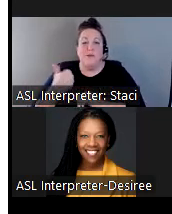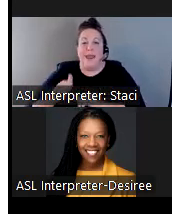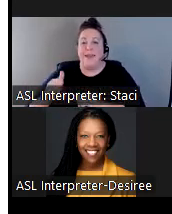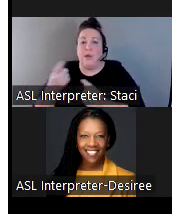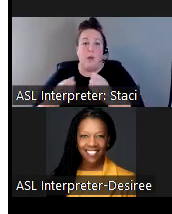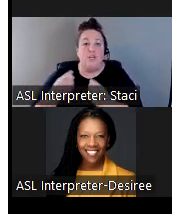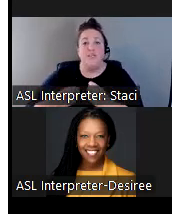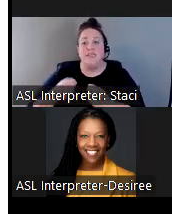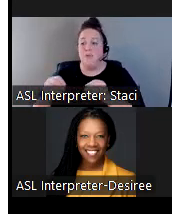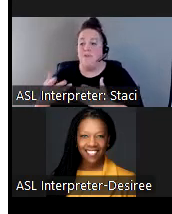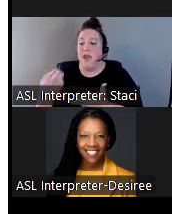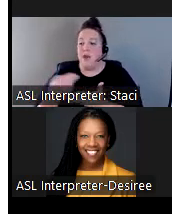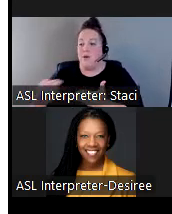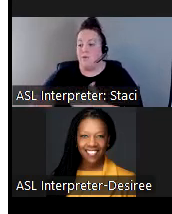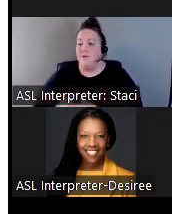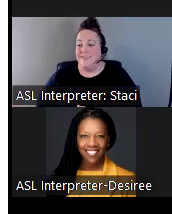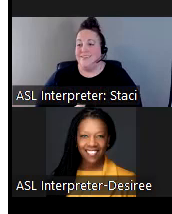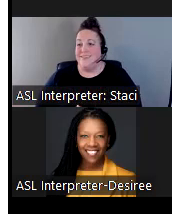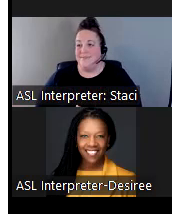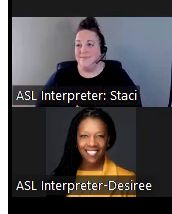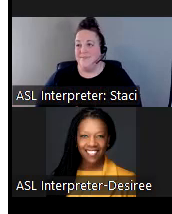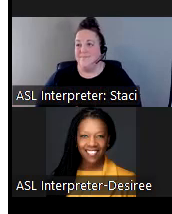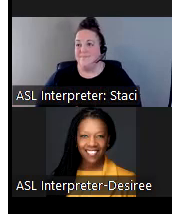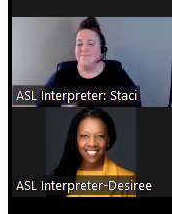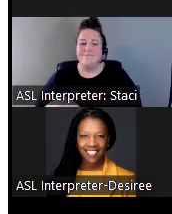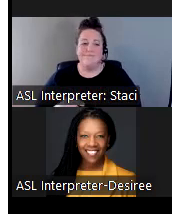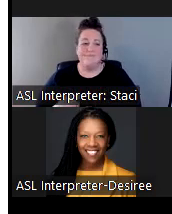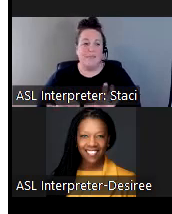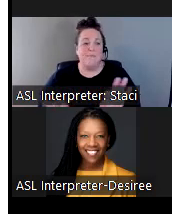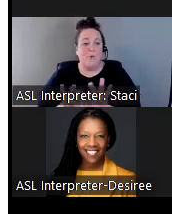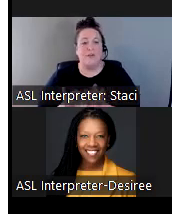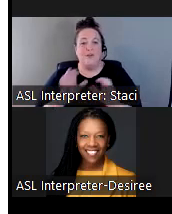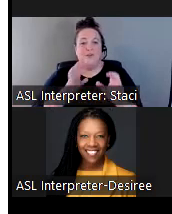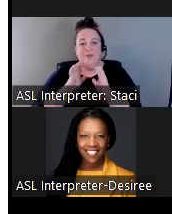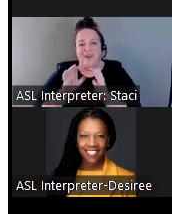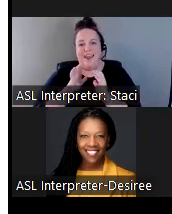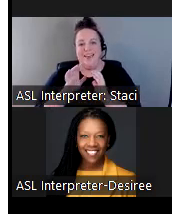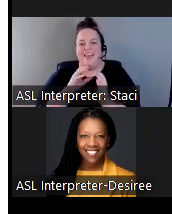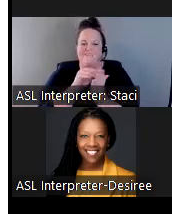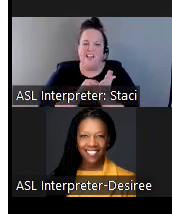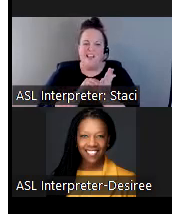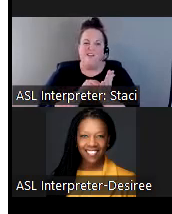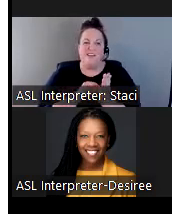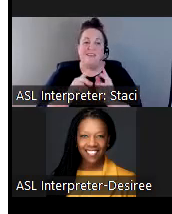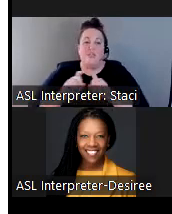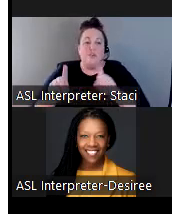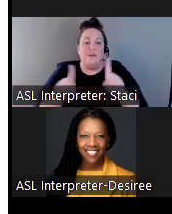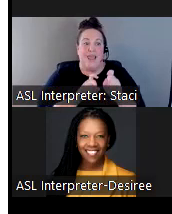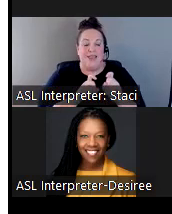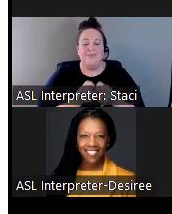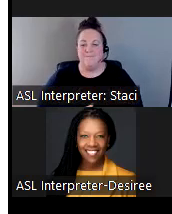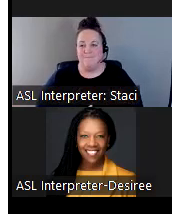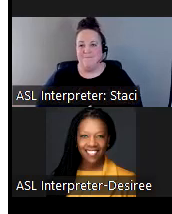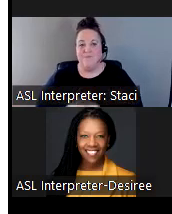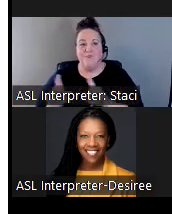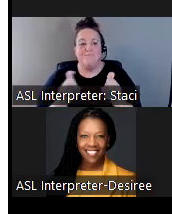any resource that we may have missed, and the importance of completing that survey for our friends at the Department of State Health Services,